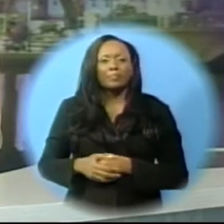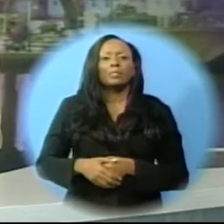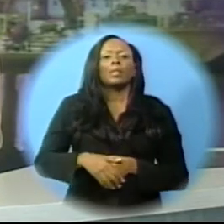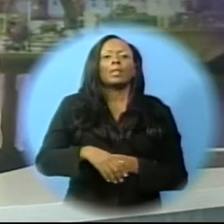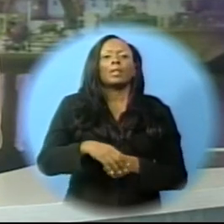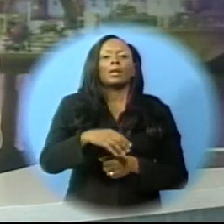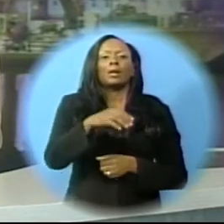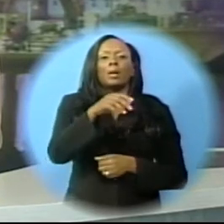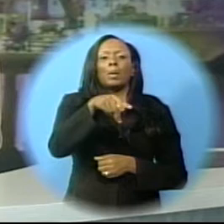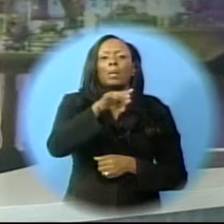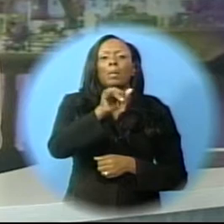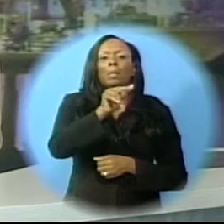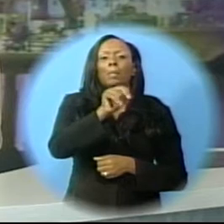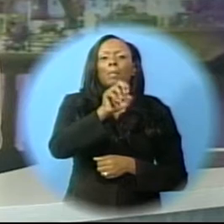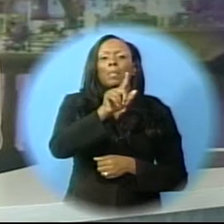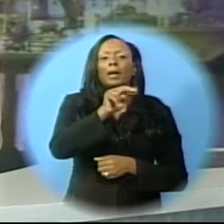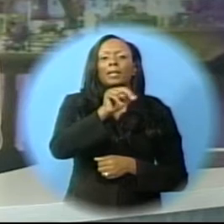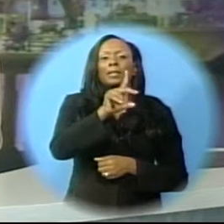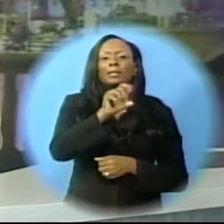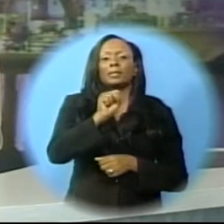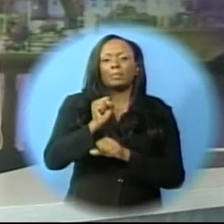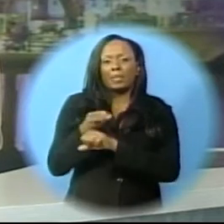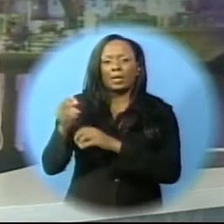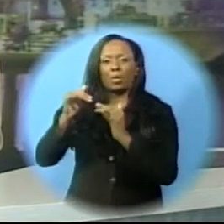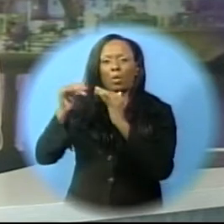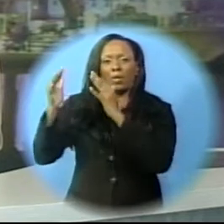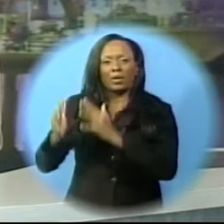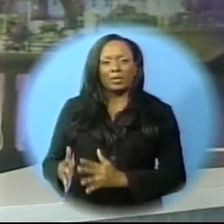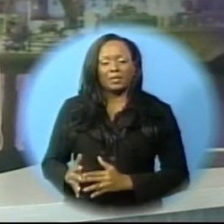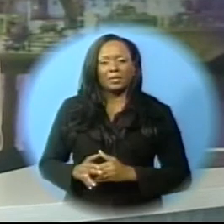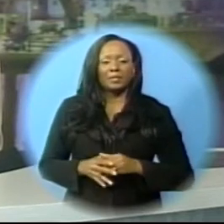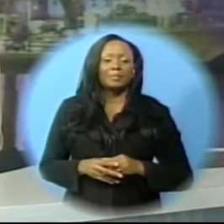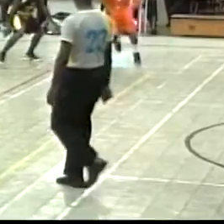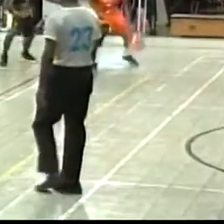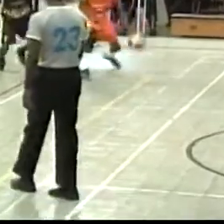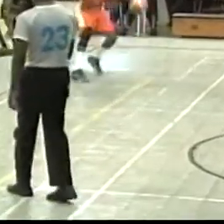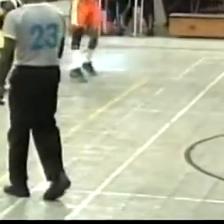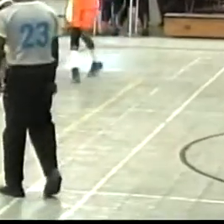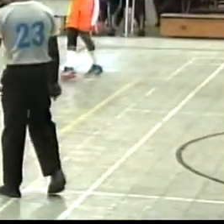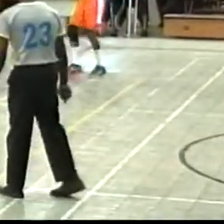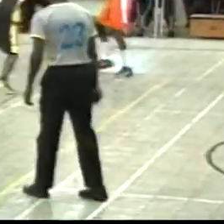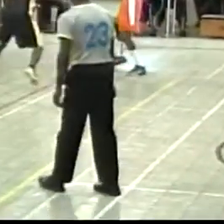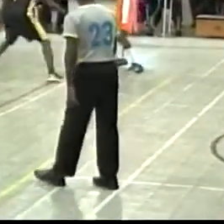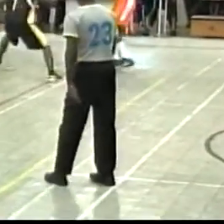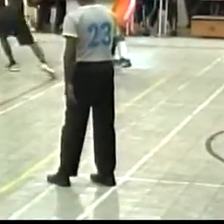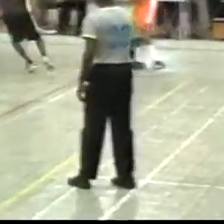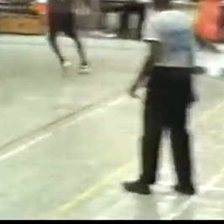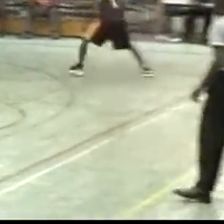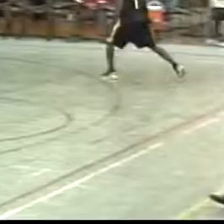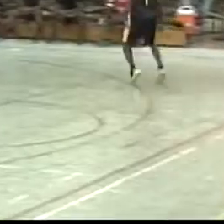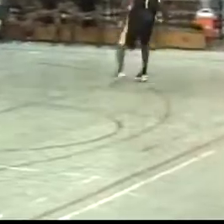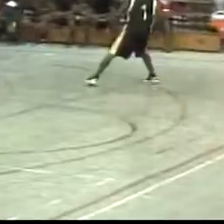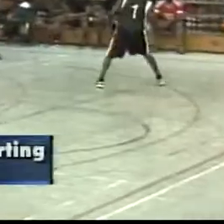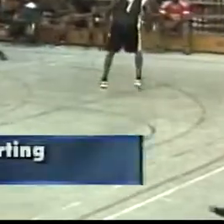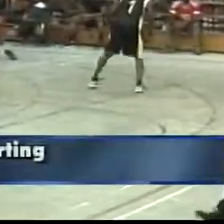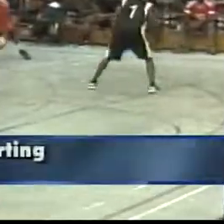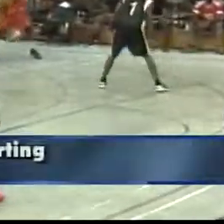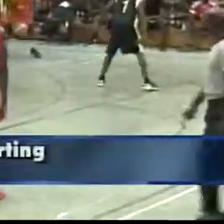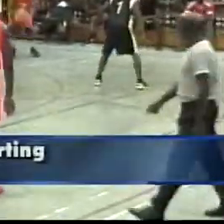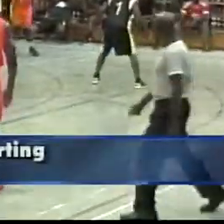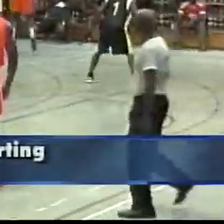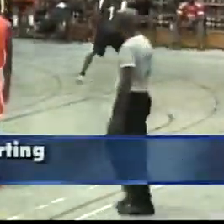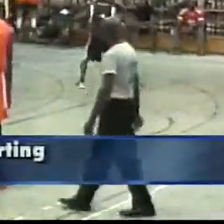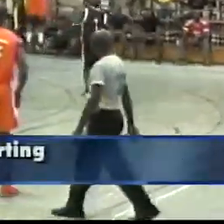Pinelands defeated Barbados Hilton Resort Warriors. The first half between Pinelands and Warriors was very